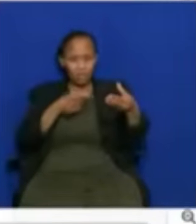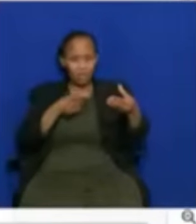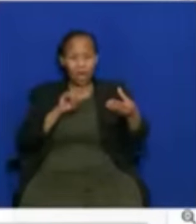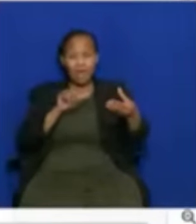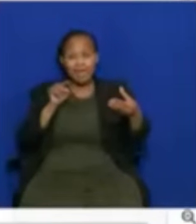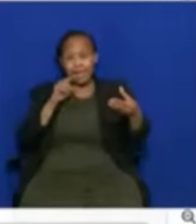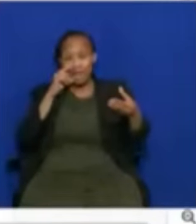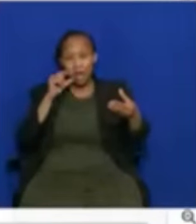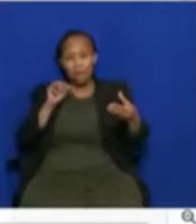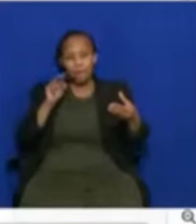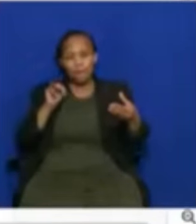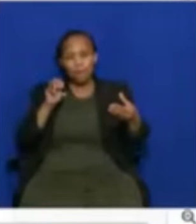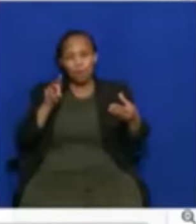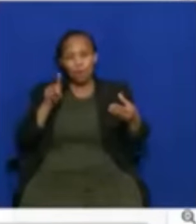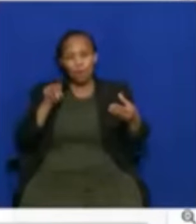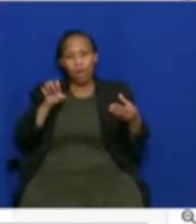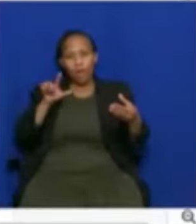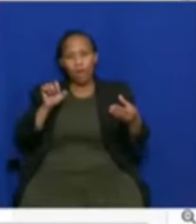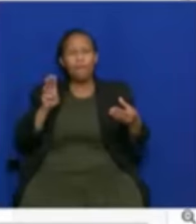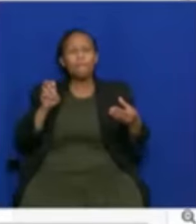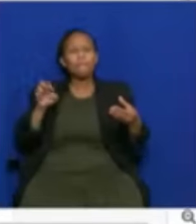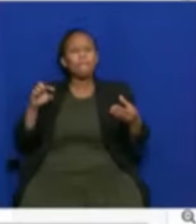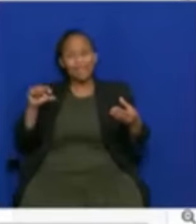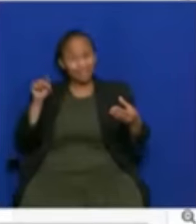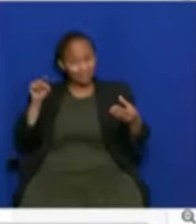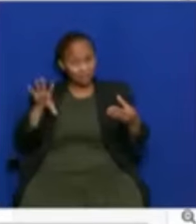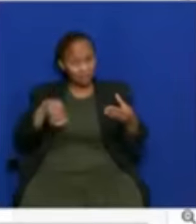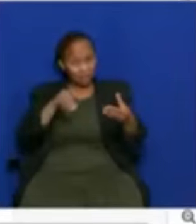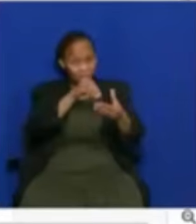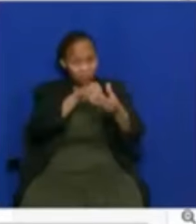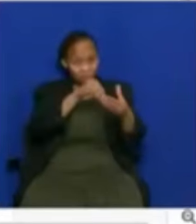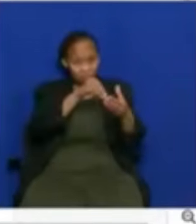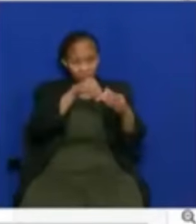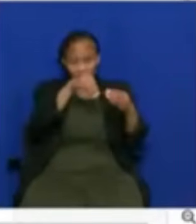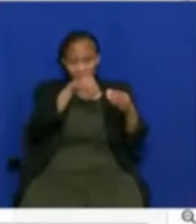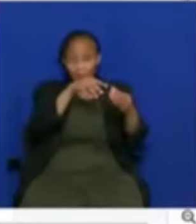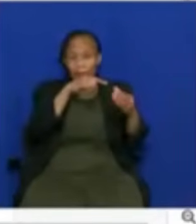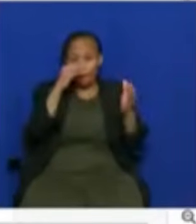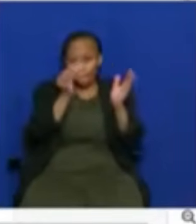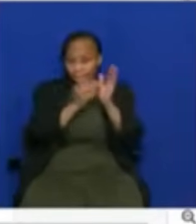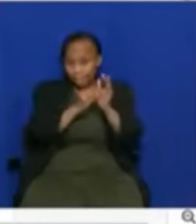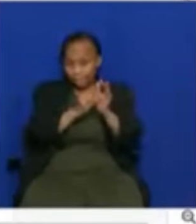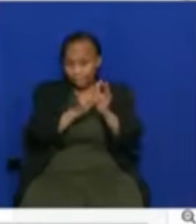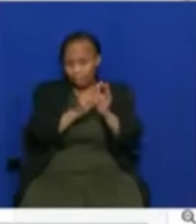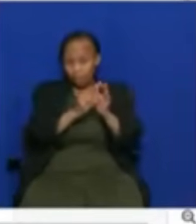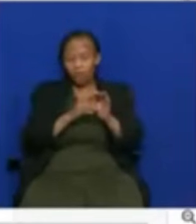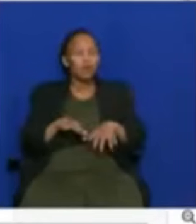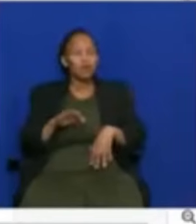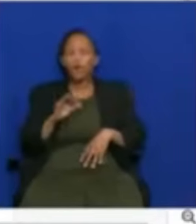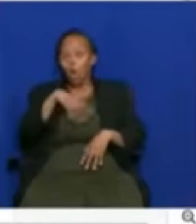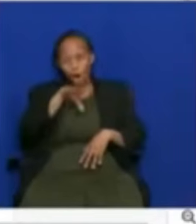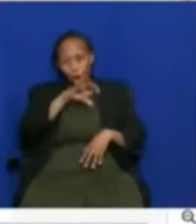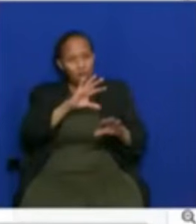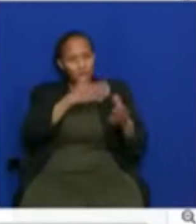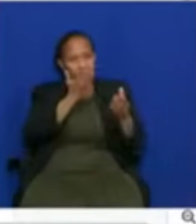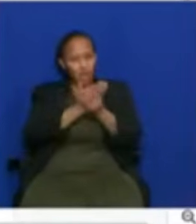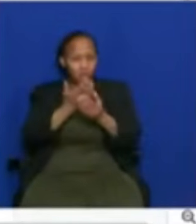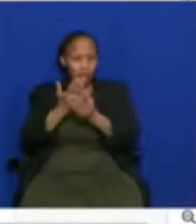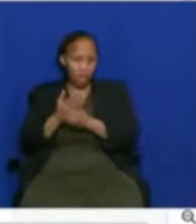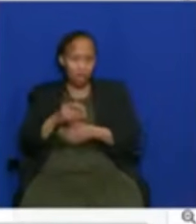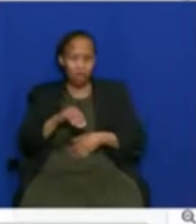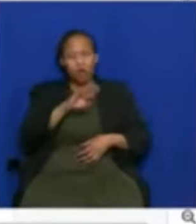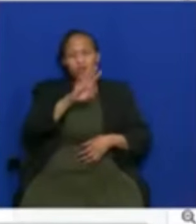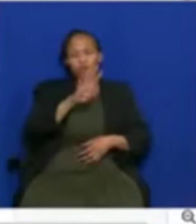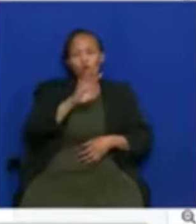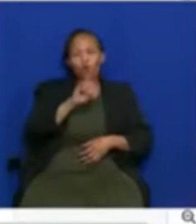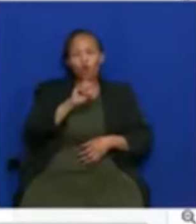The A1? The dockets. The docket? All of them. The 403, 404, and 405.